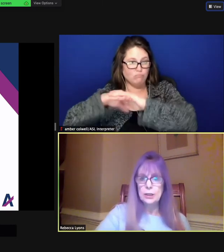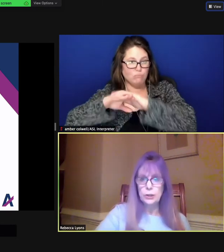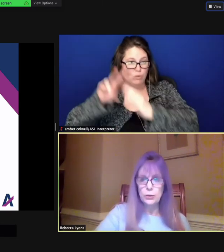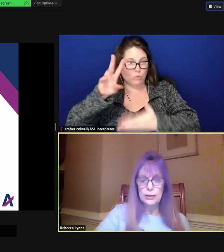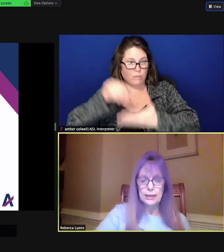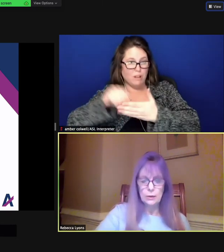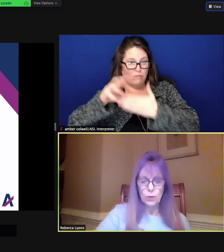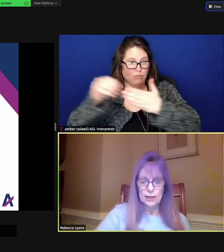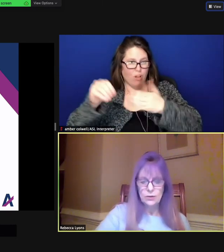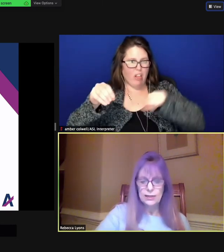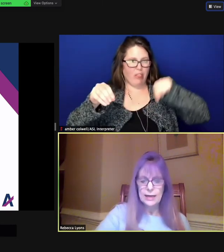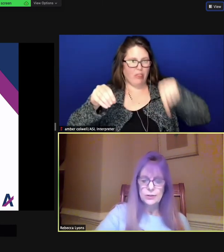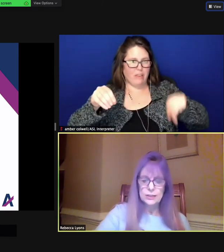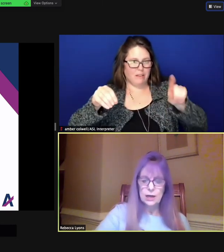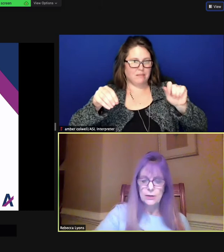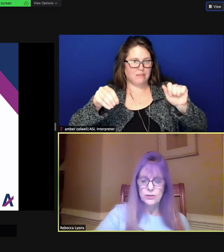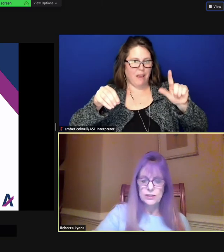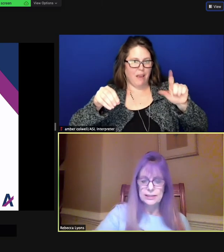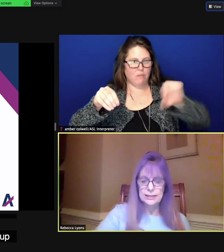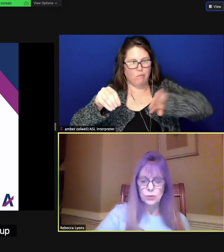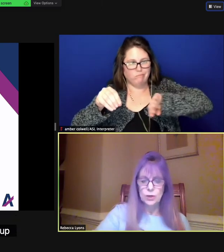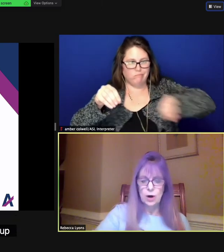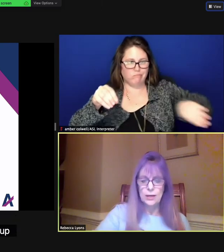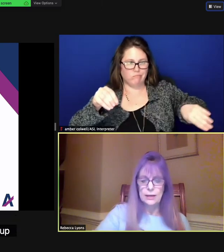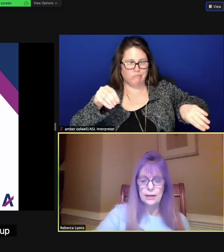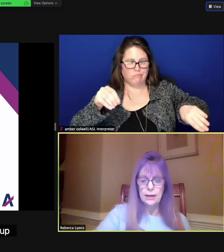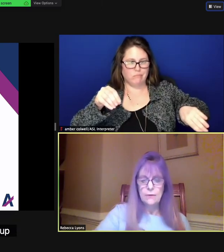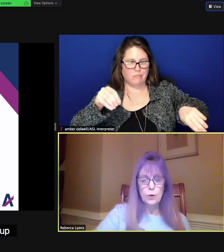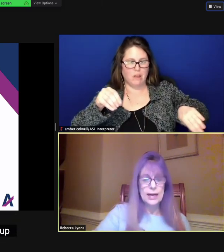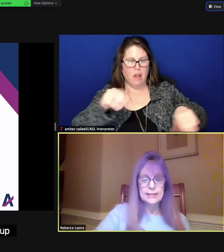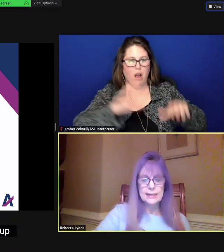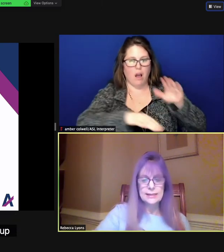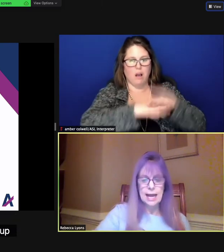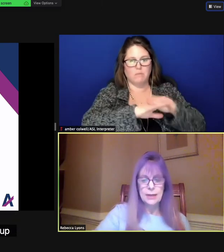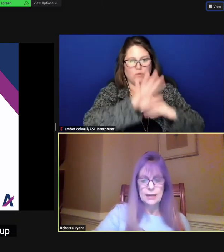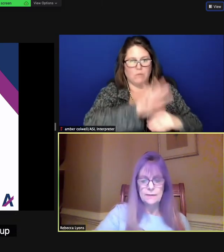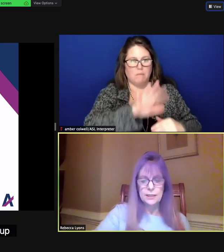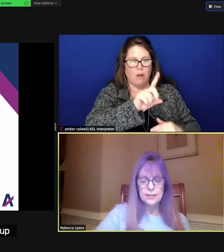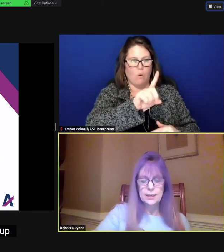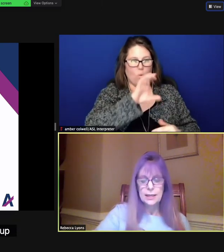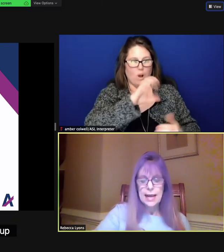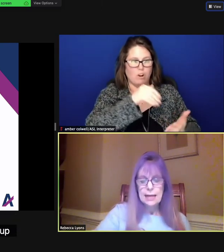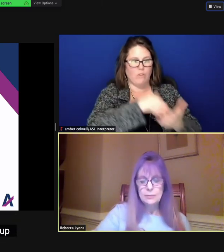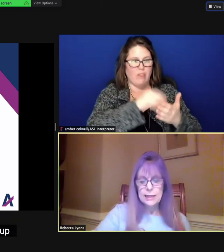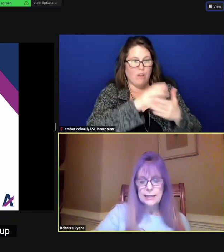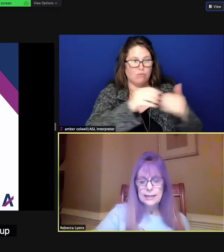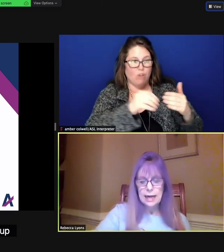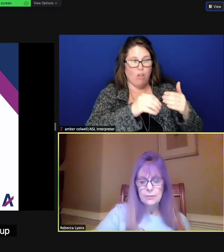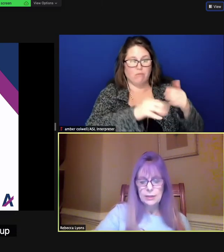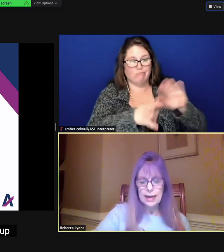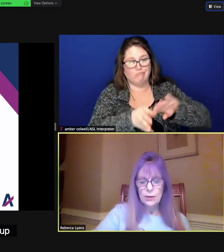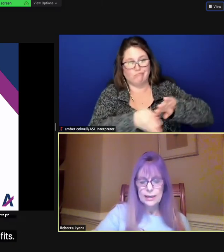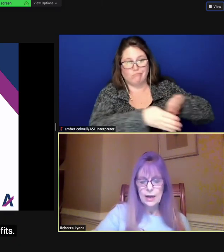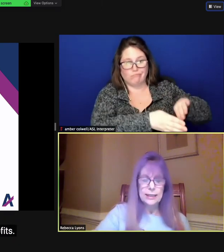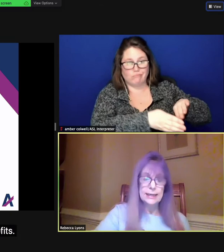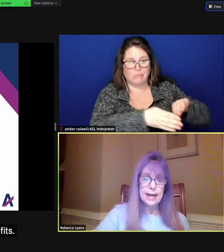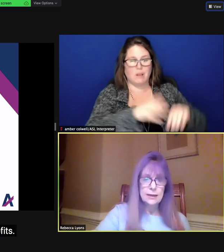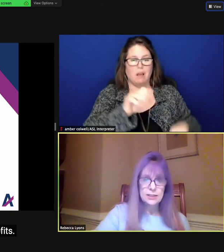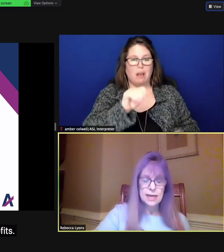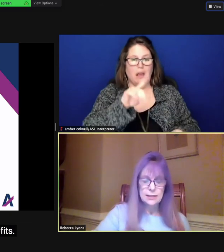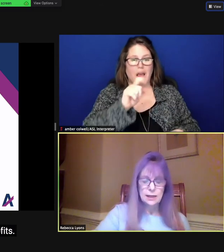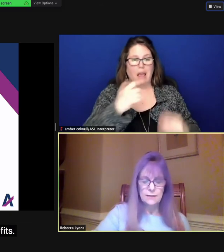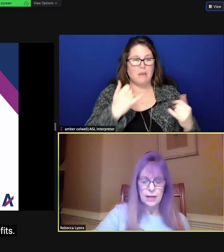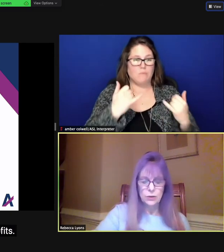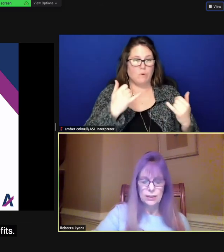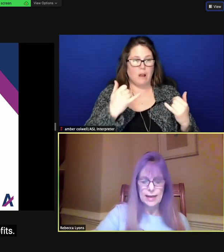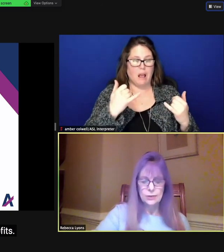and including $100,000 is disregarded for SSI benefits. And money in an ABLEnow account in